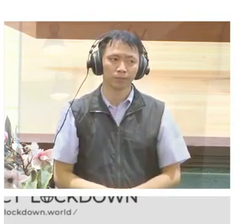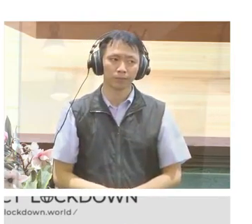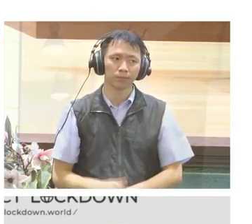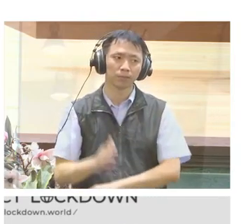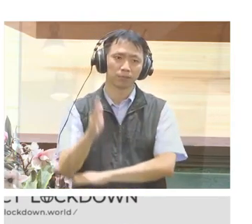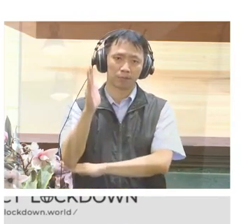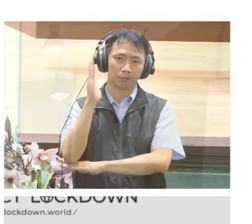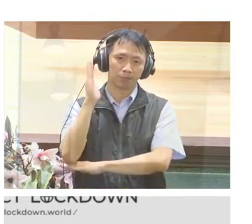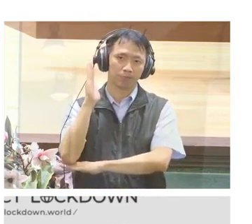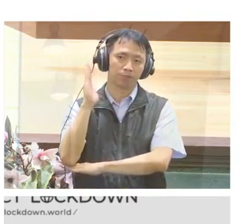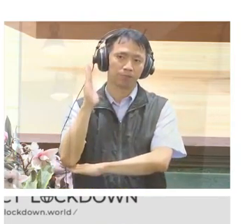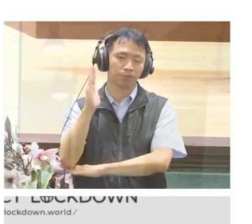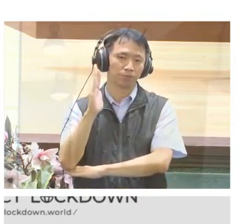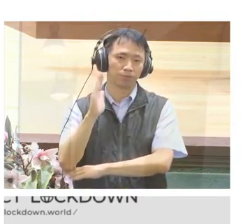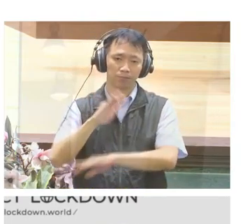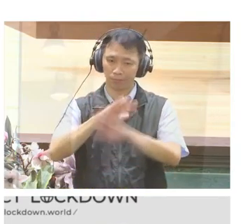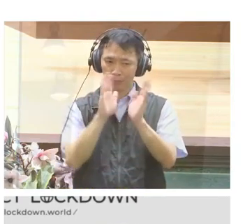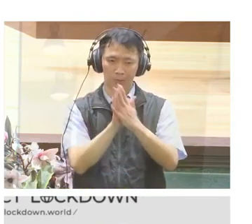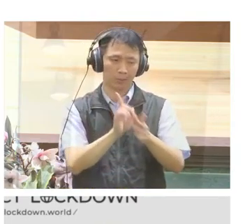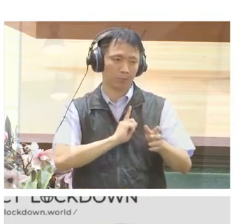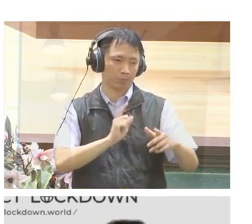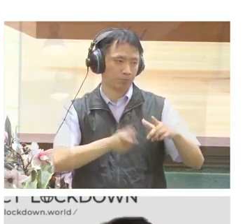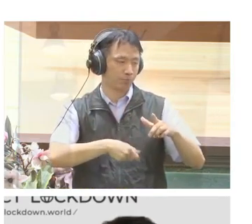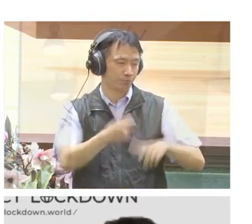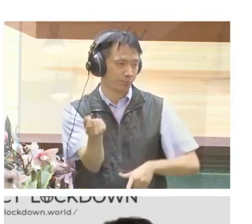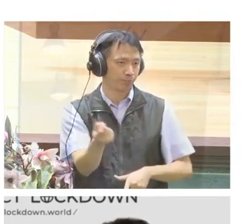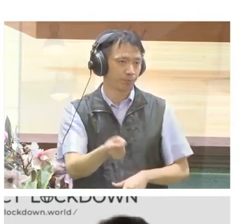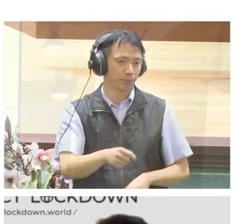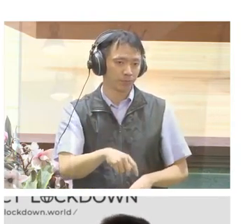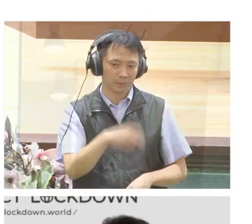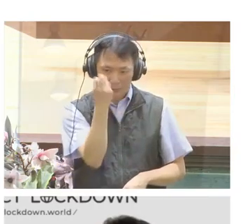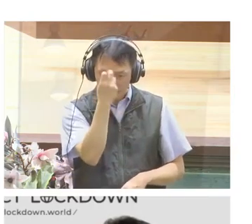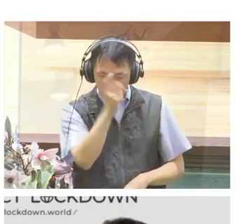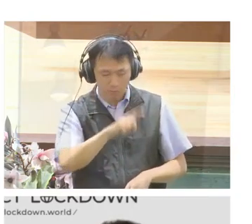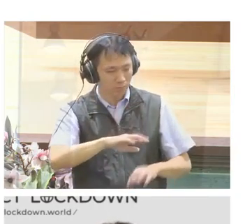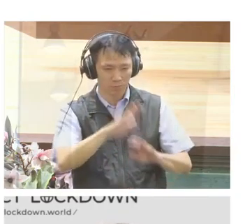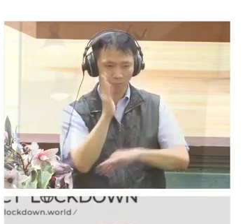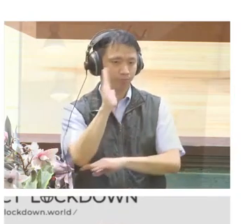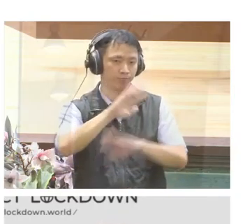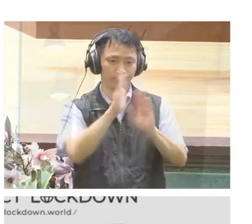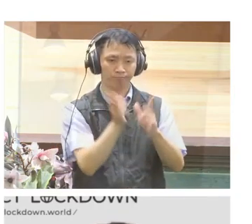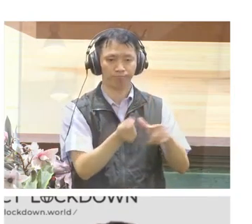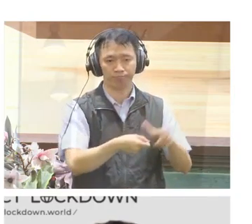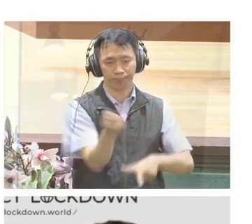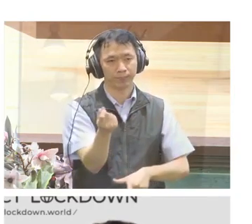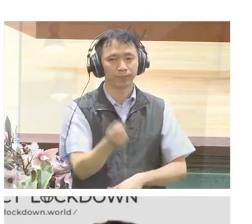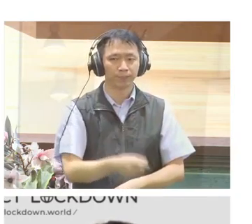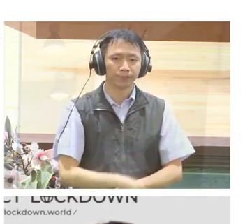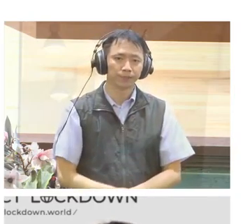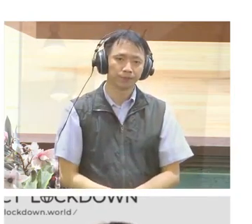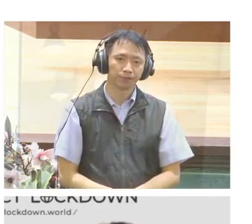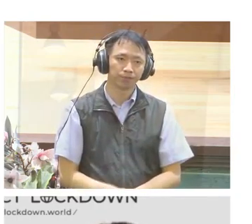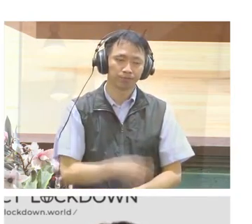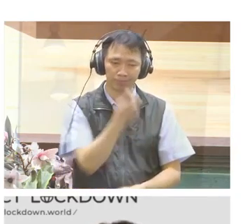kind of thing, which has also been quite unusual. They've done some quite novel things, like they did a drone art event to kind